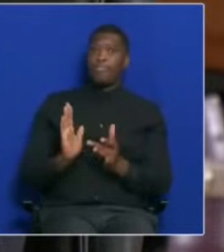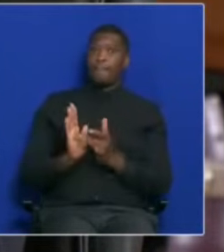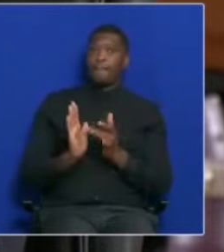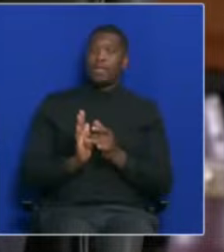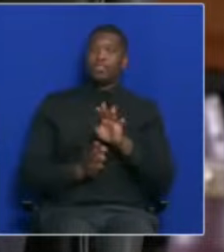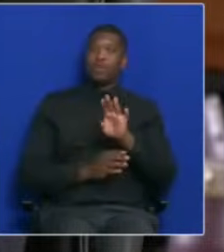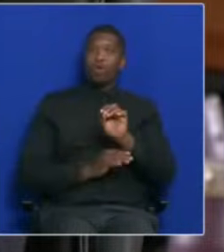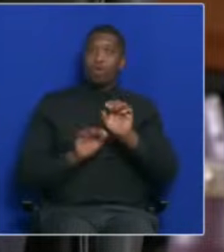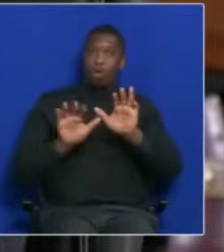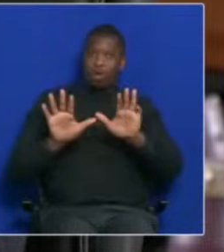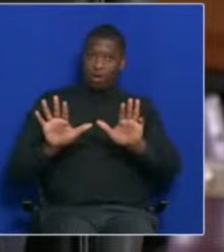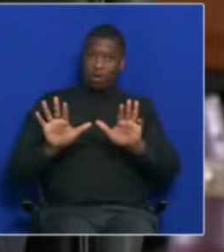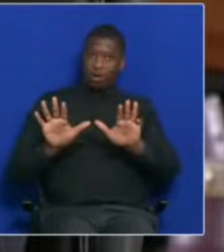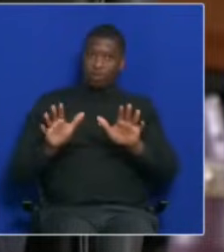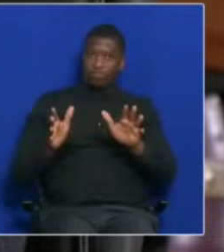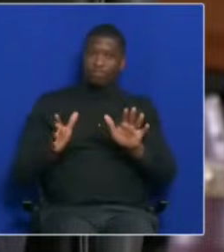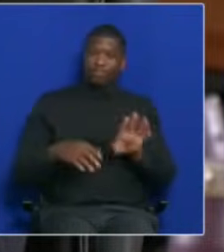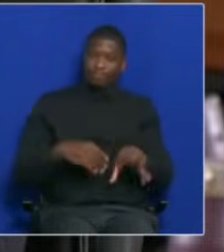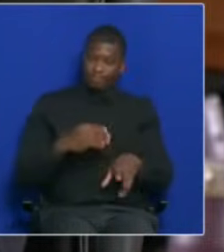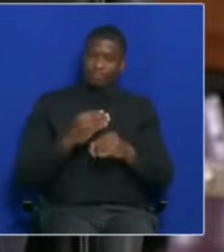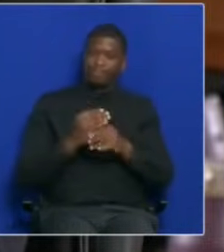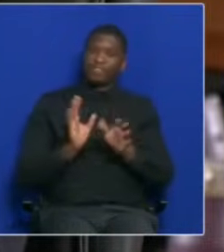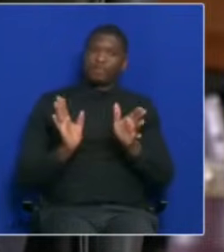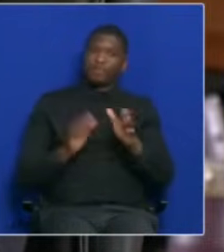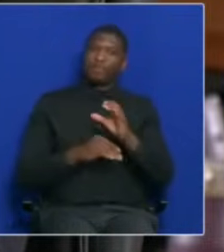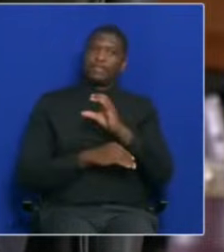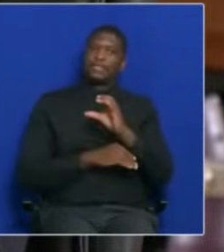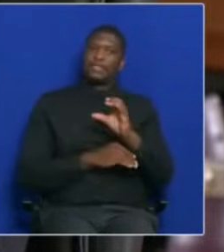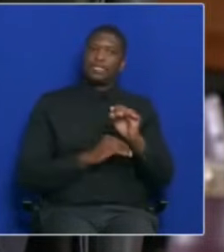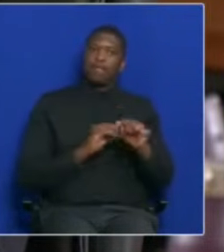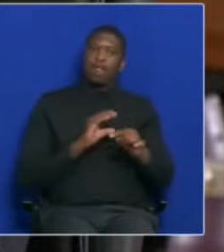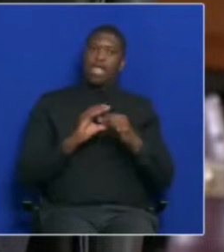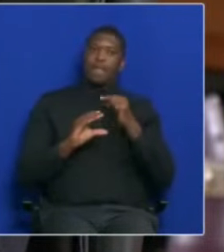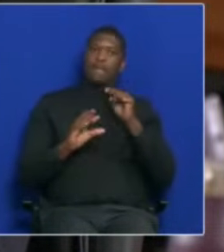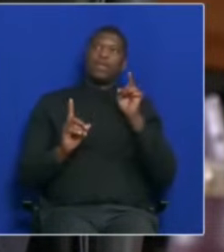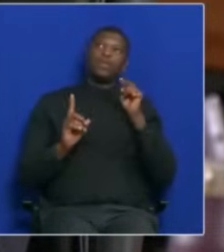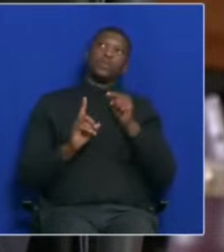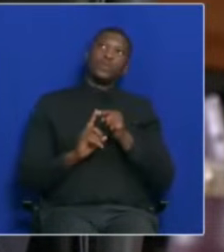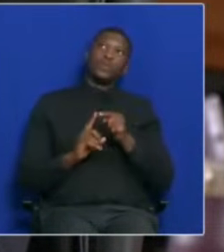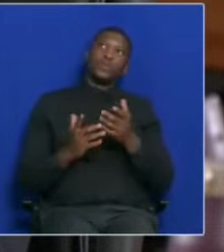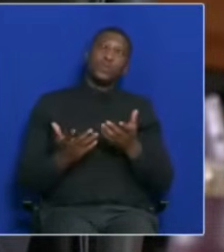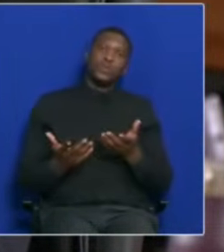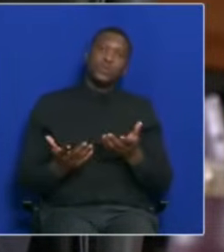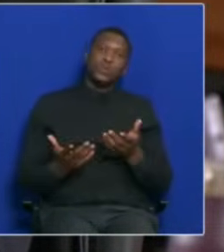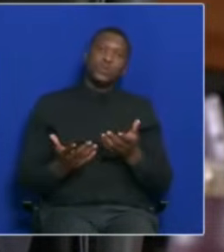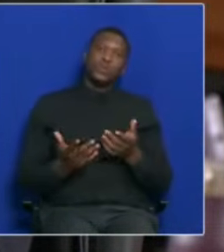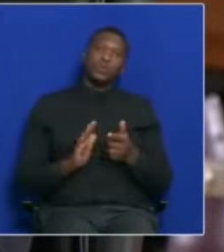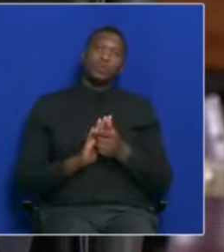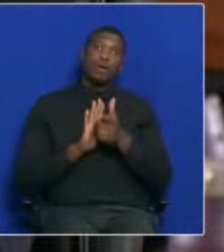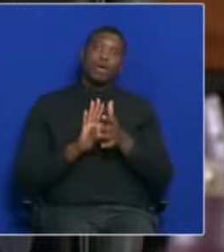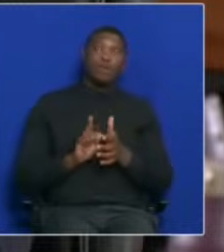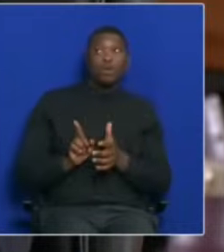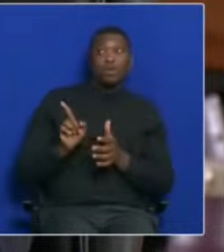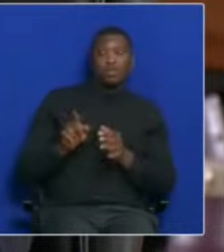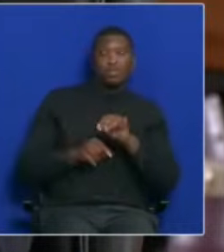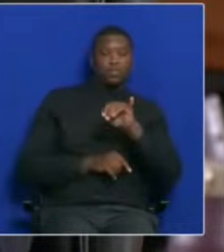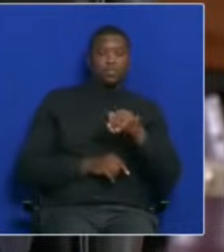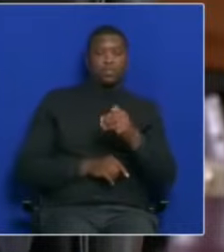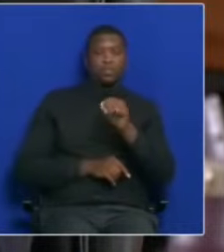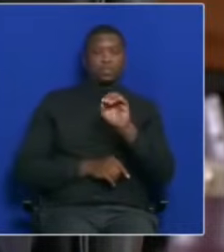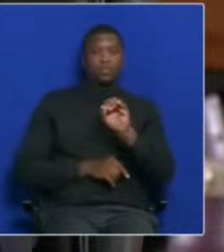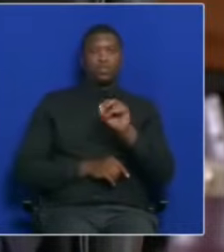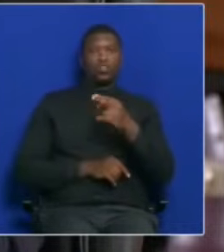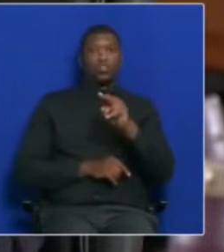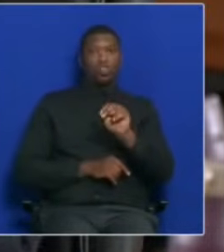you were also copied in an email to Advocate Johnson related to the SAPS Tembisa hospital